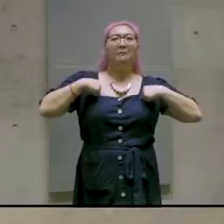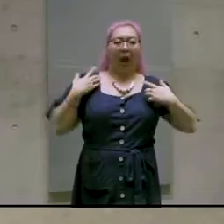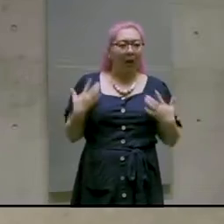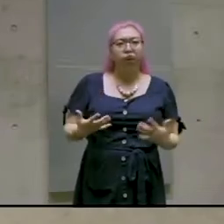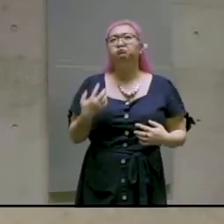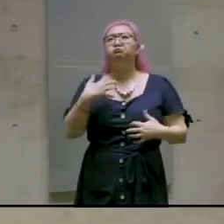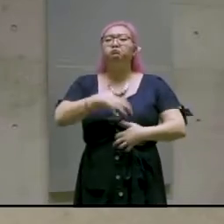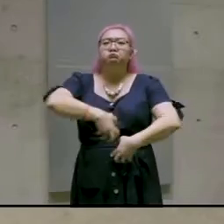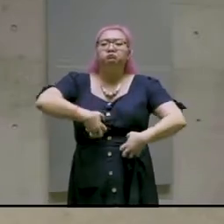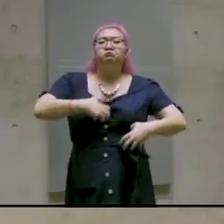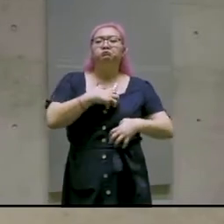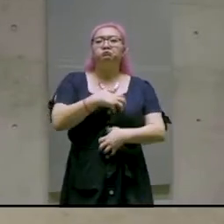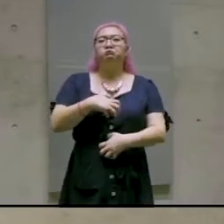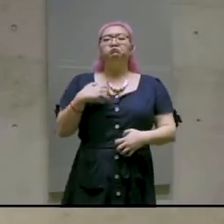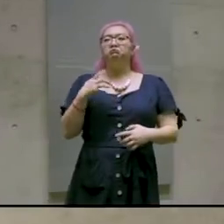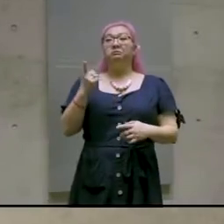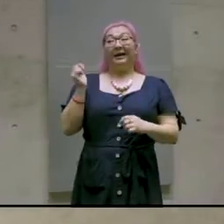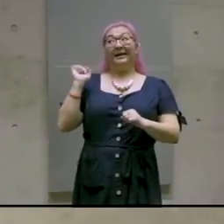endings